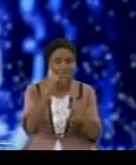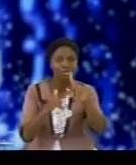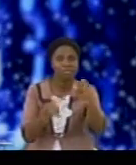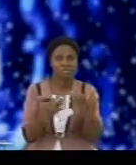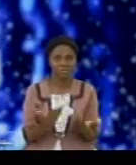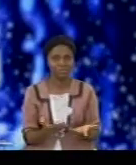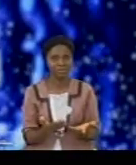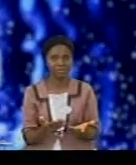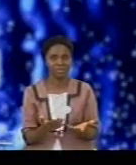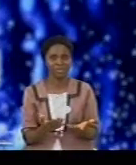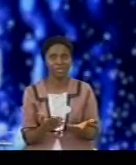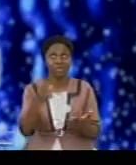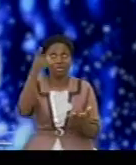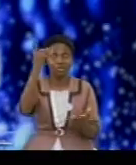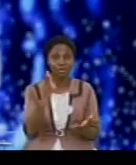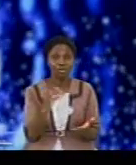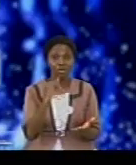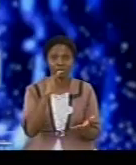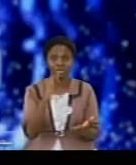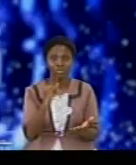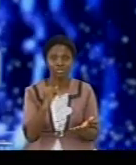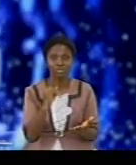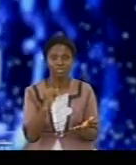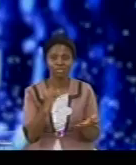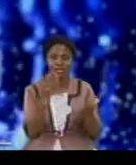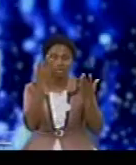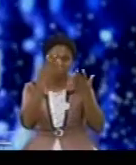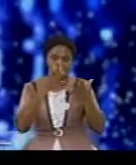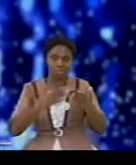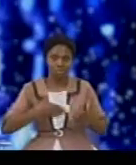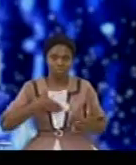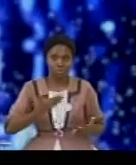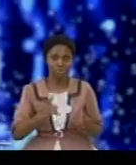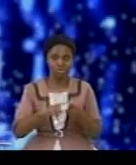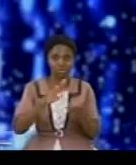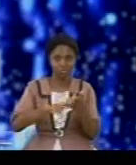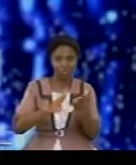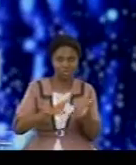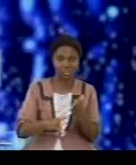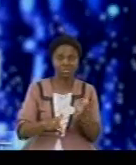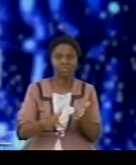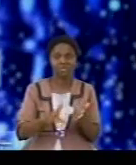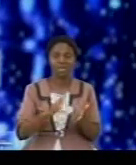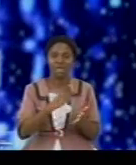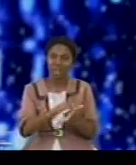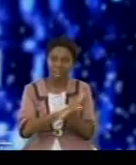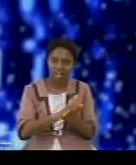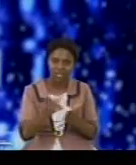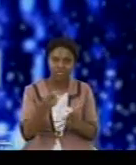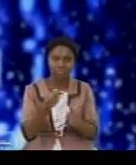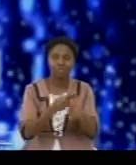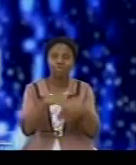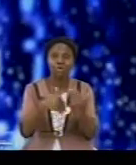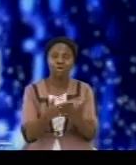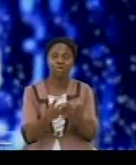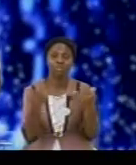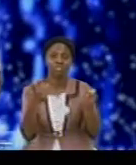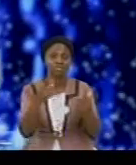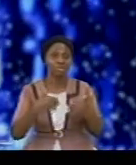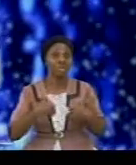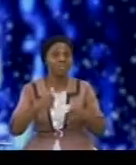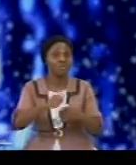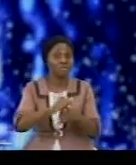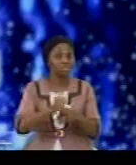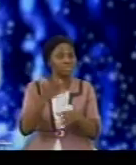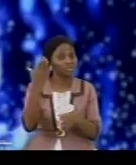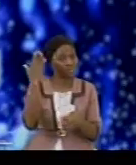to forgive and to cleanse you from all that you may have done in times past. For you to be doubly assured, let's read together